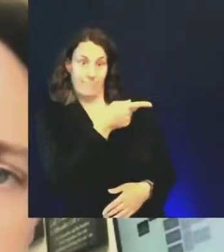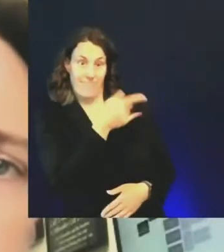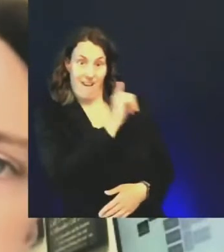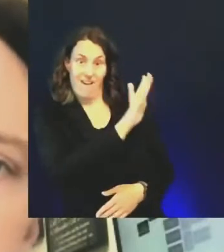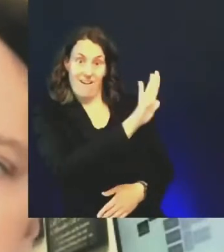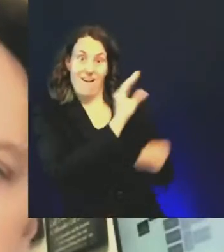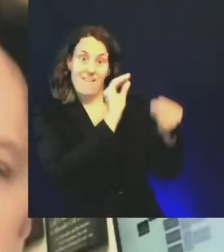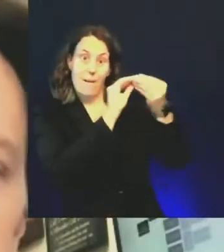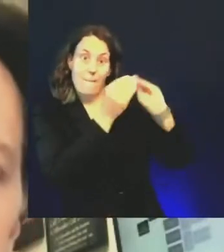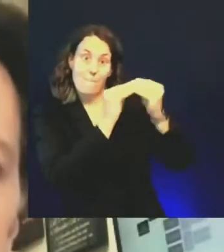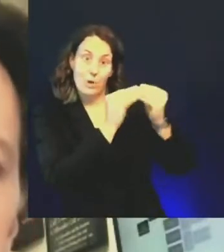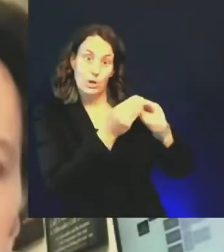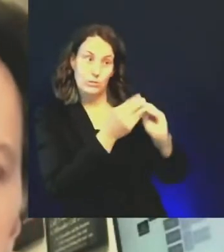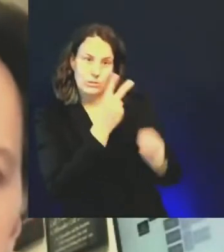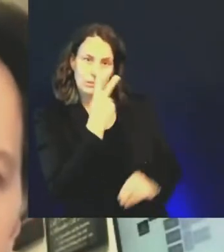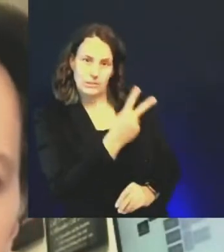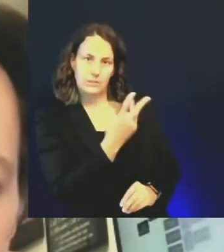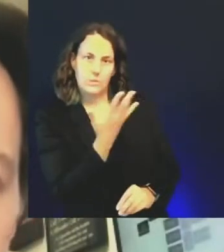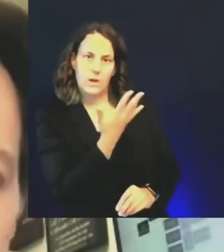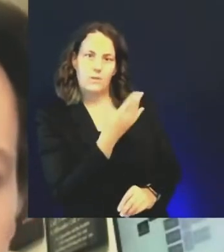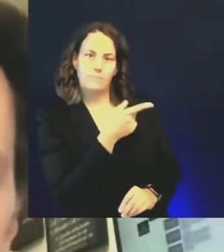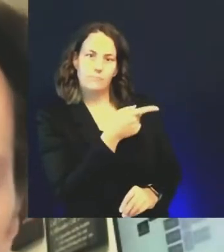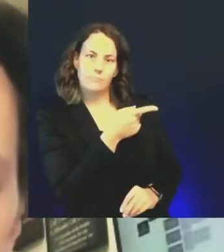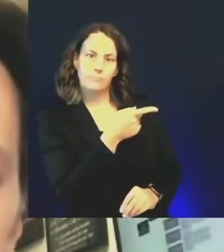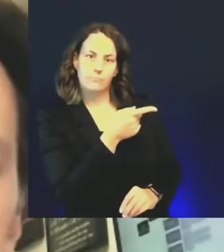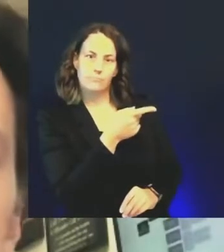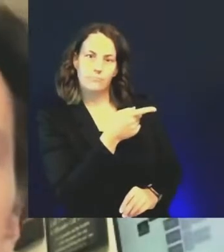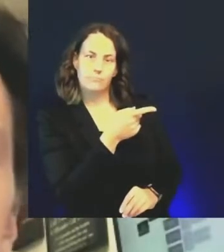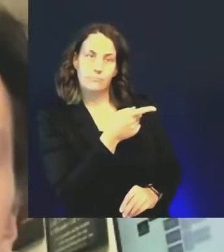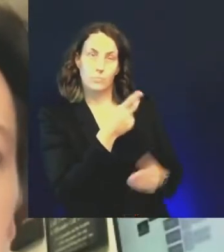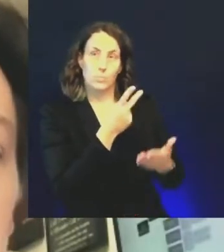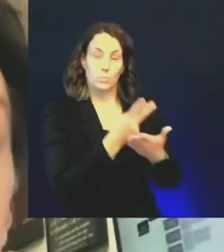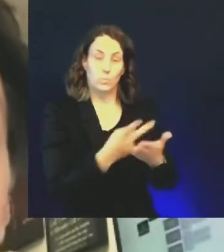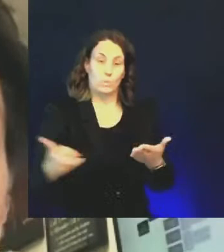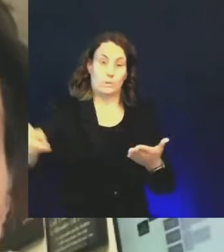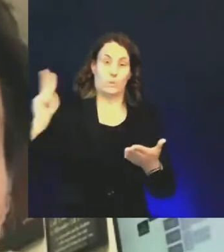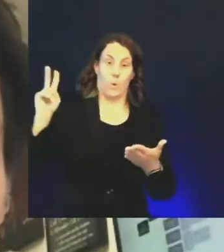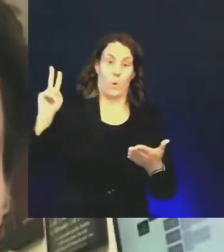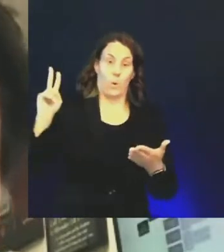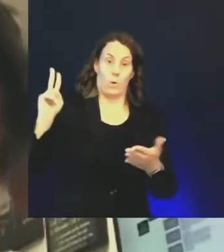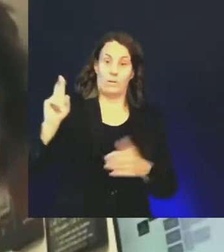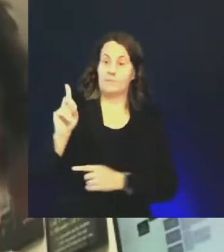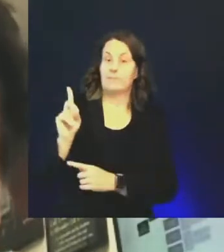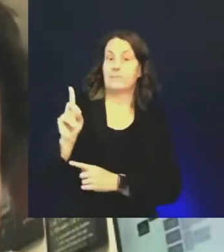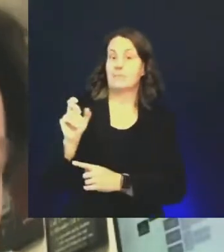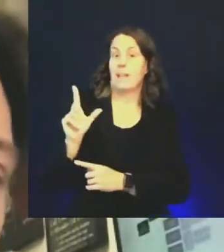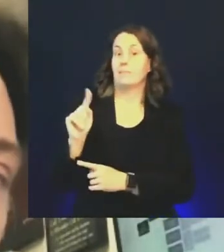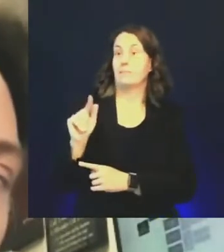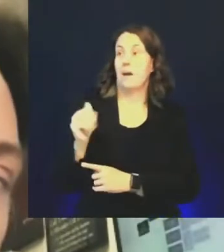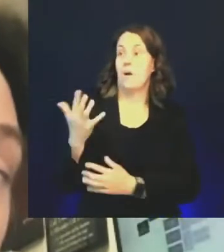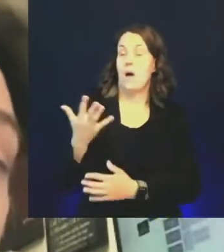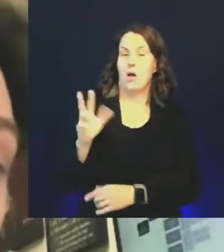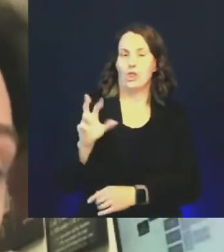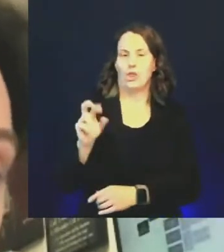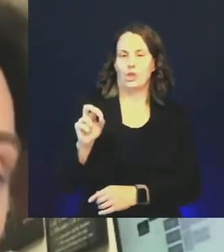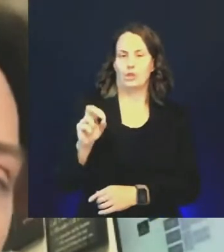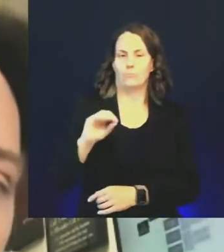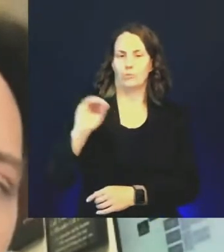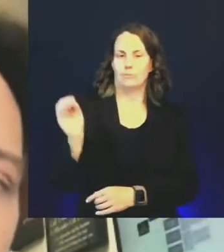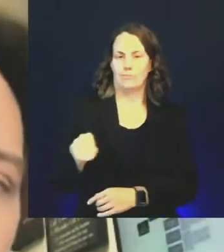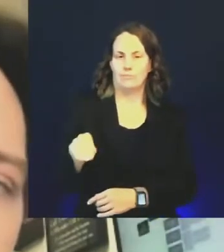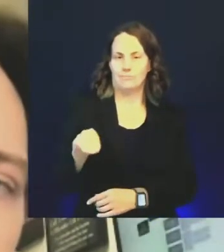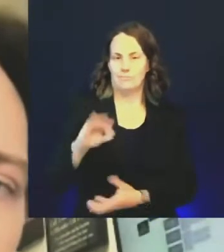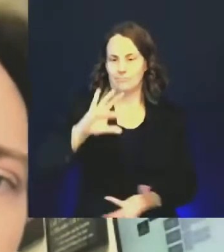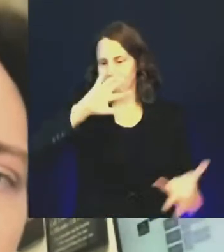the 2 weeks before that, the Delta variant was about 30%. The 2 weeks, the period that just ended, up over 50%.